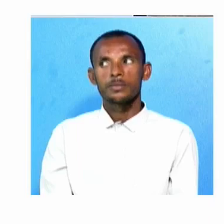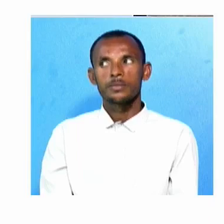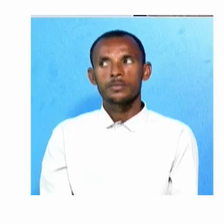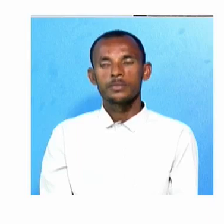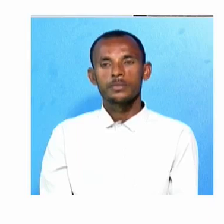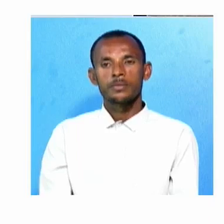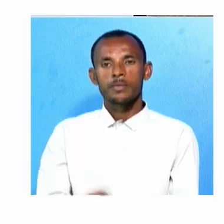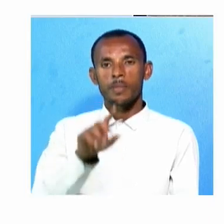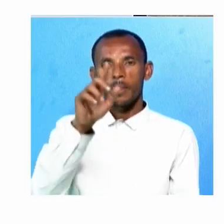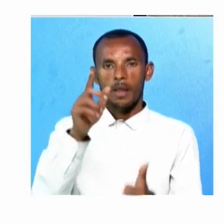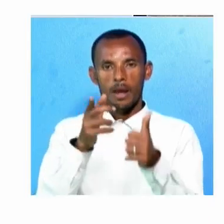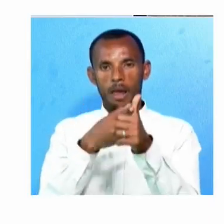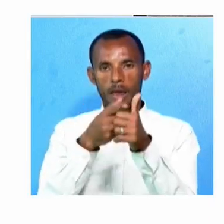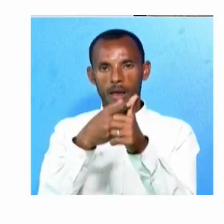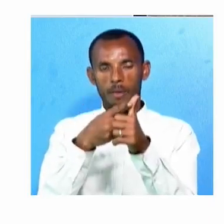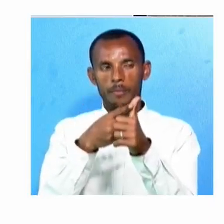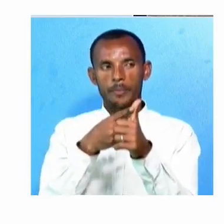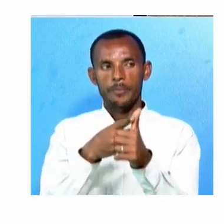1.